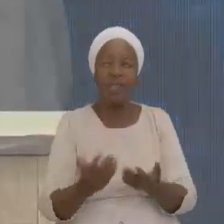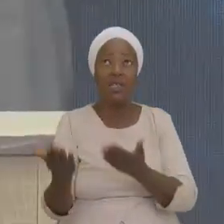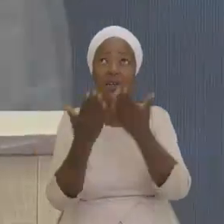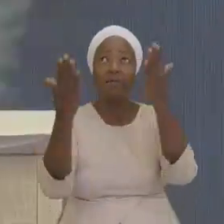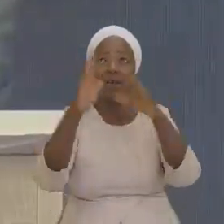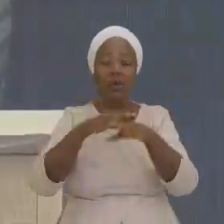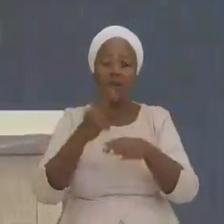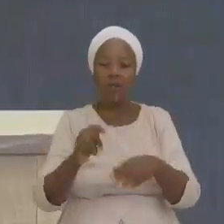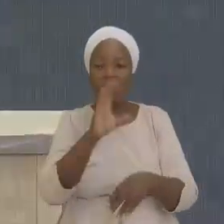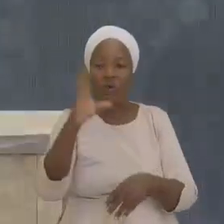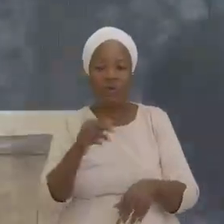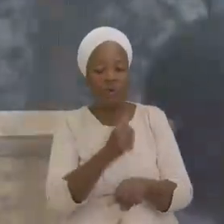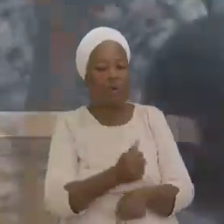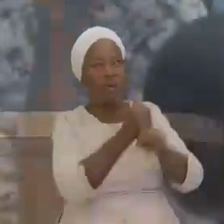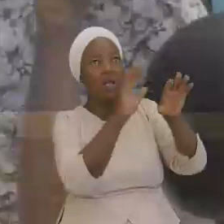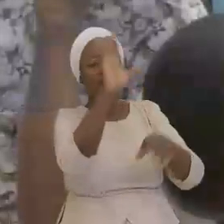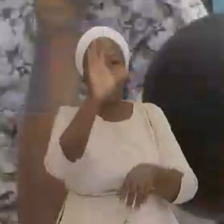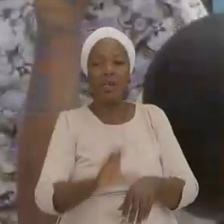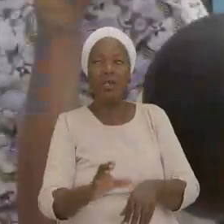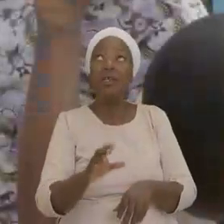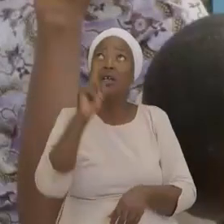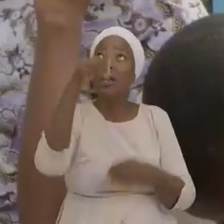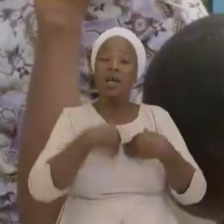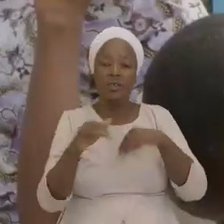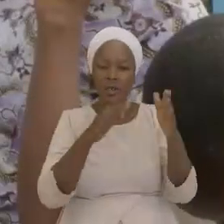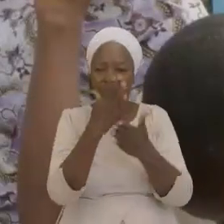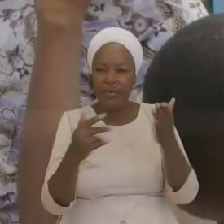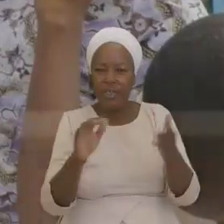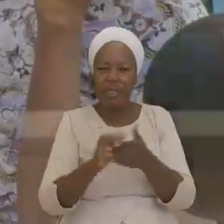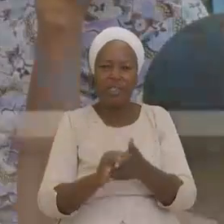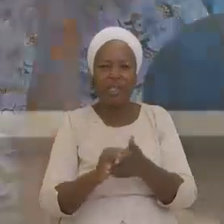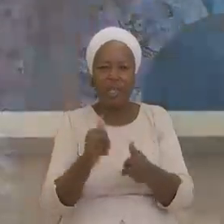Calvary. He has done everything there is to do